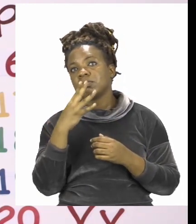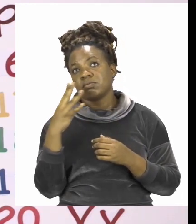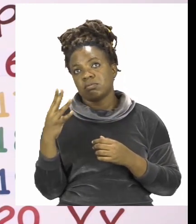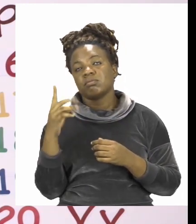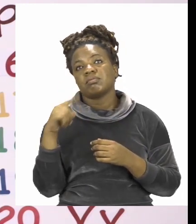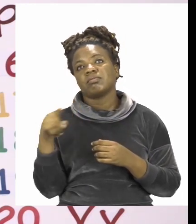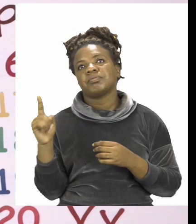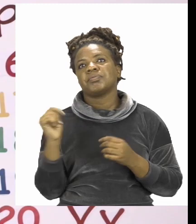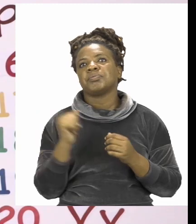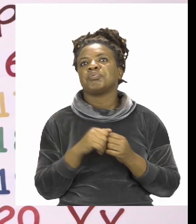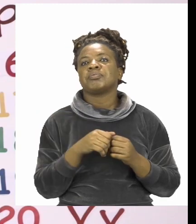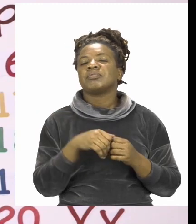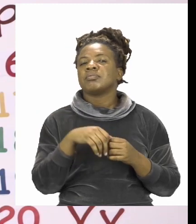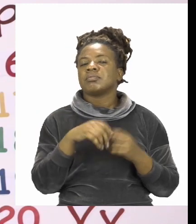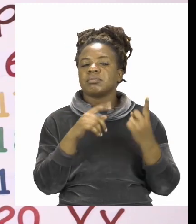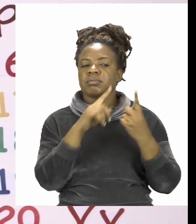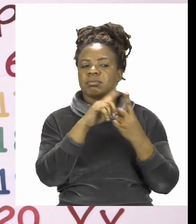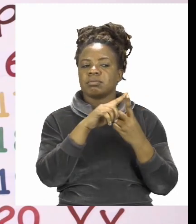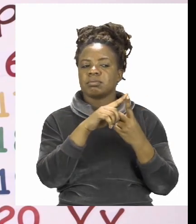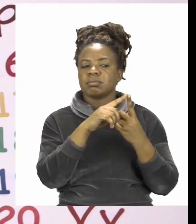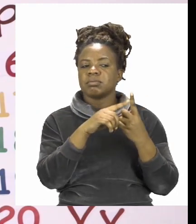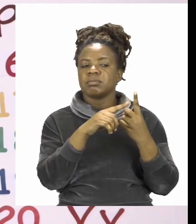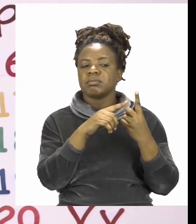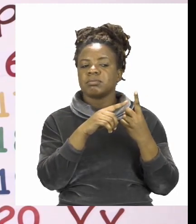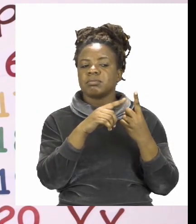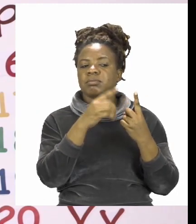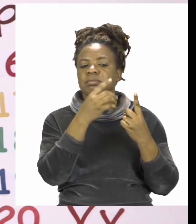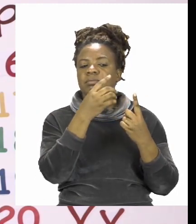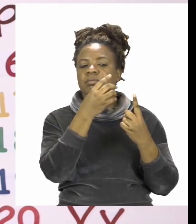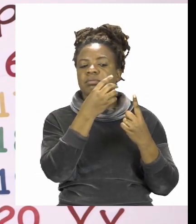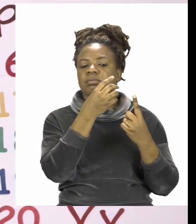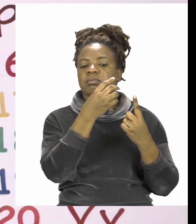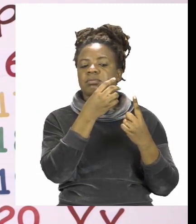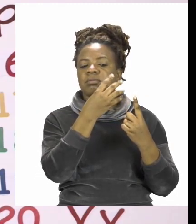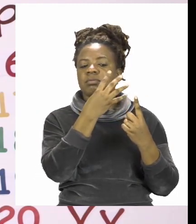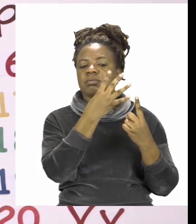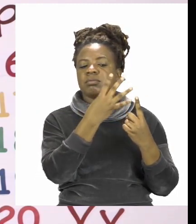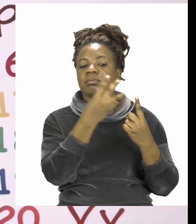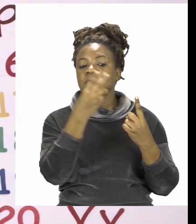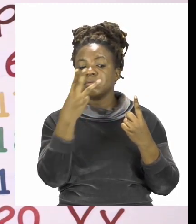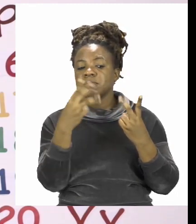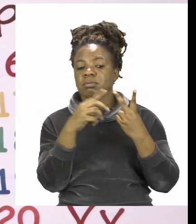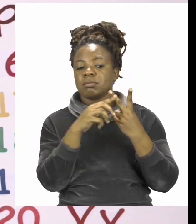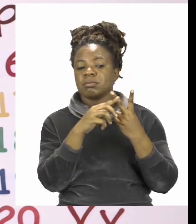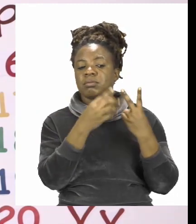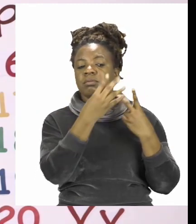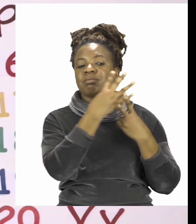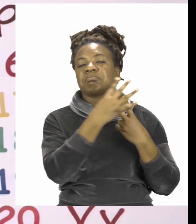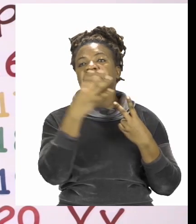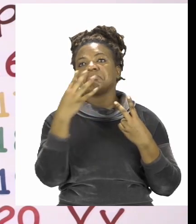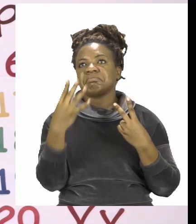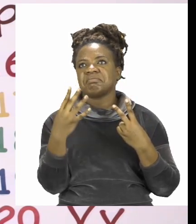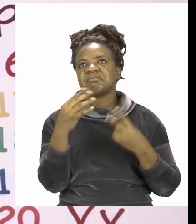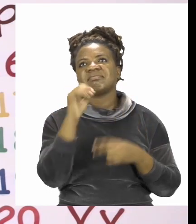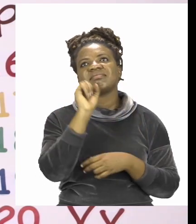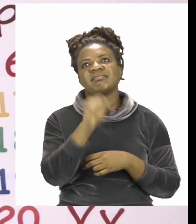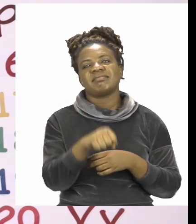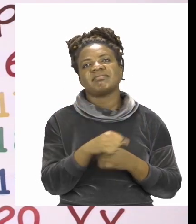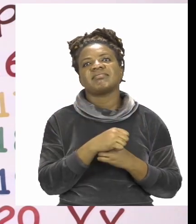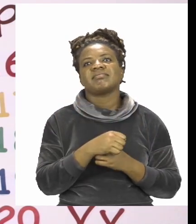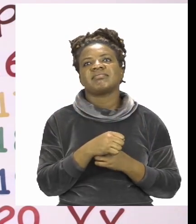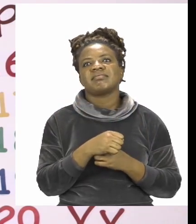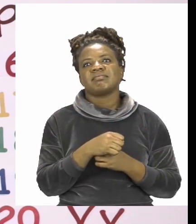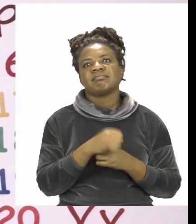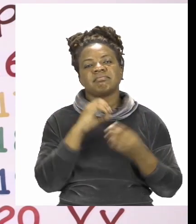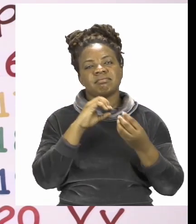let's try. 42 is already there. 43, 44. Yes,